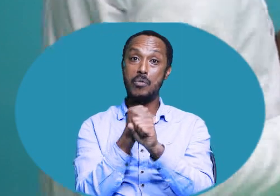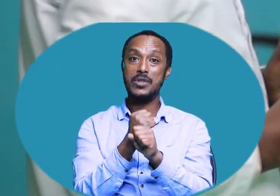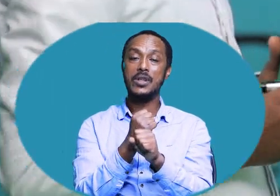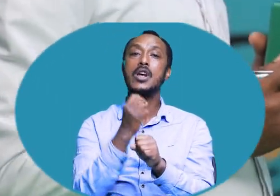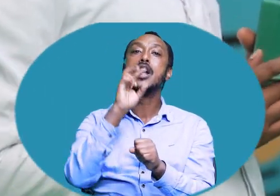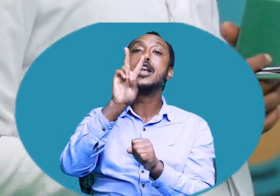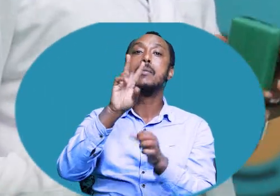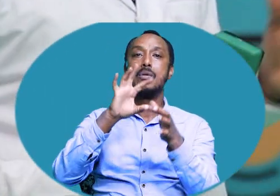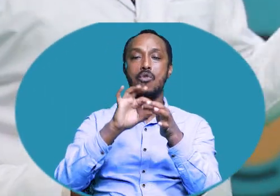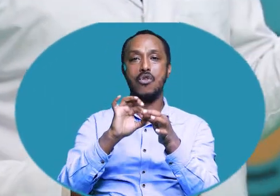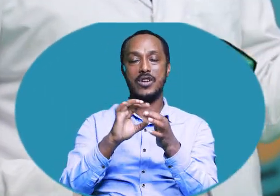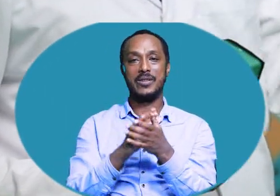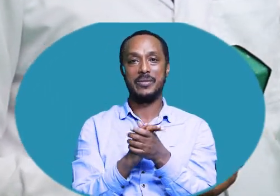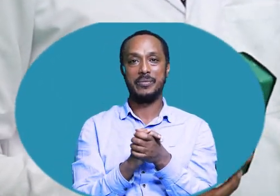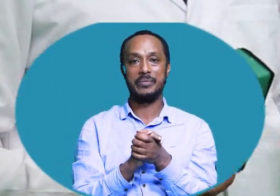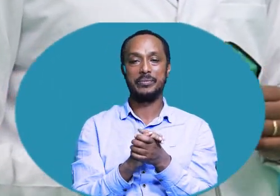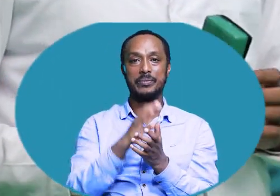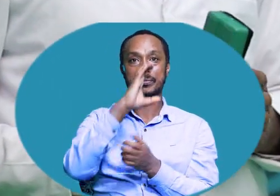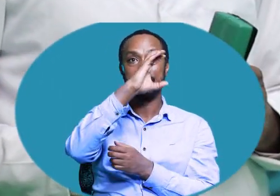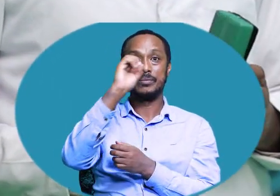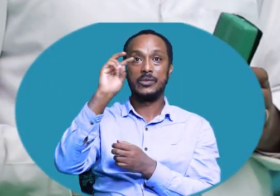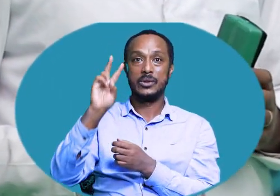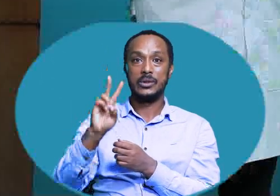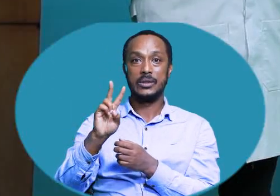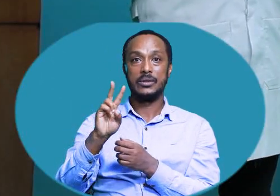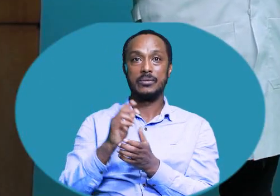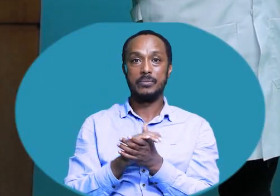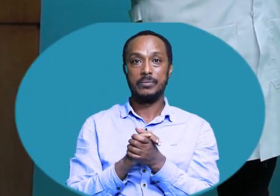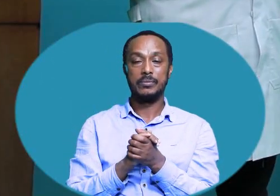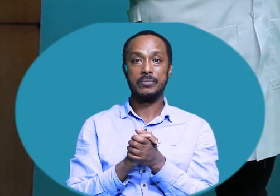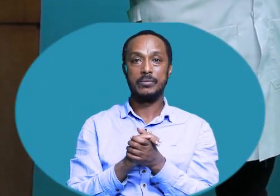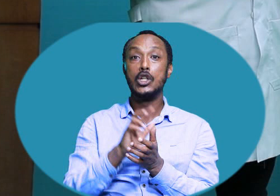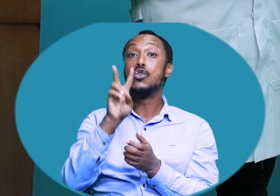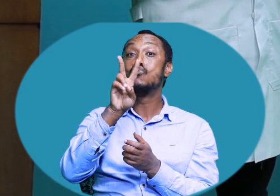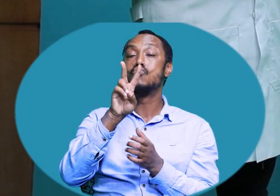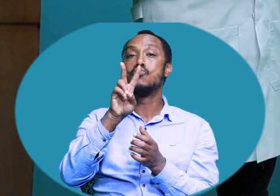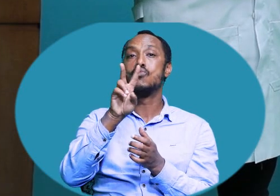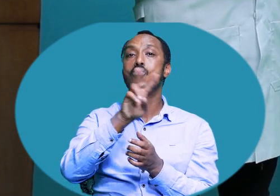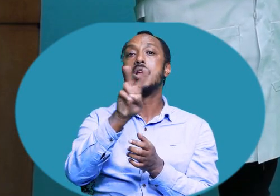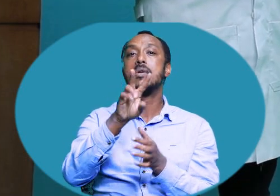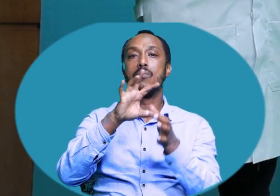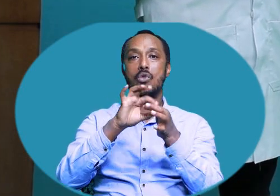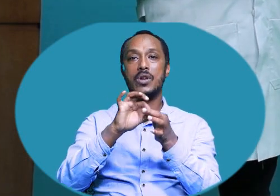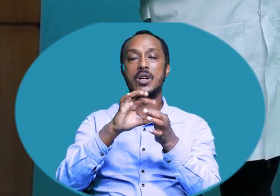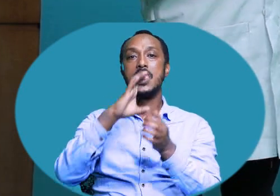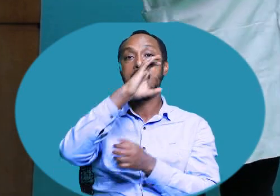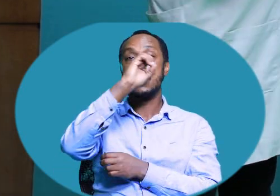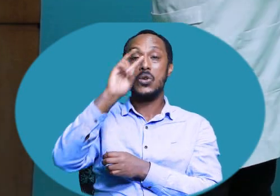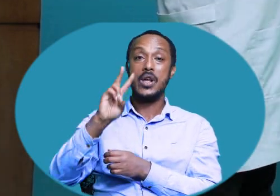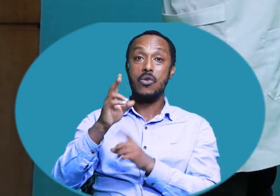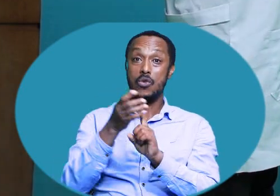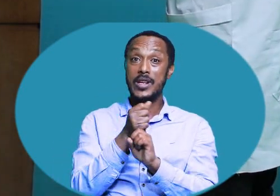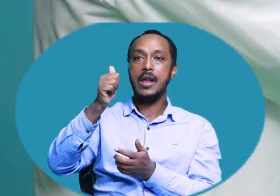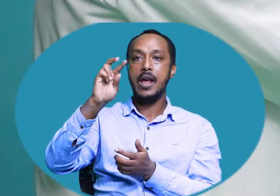can be formed. Therefore, carbon dioxide is look like this. Carbon dioxide, it forms a double bond. Carbon